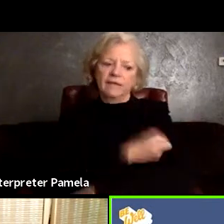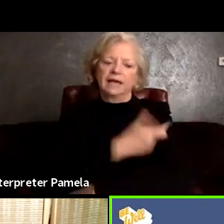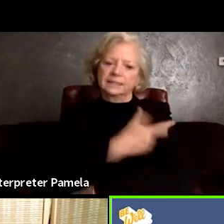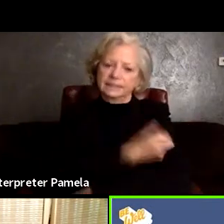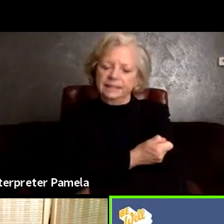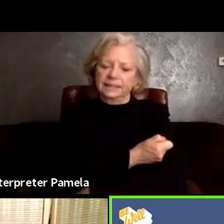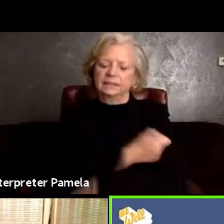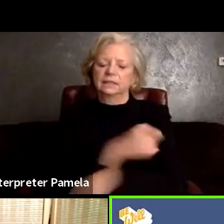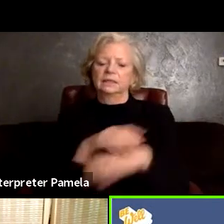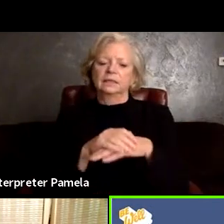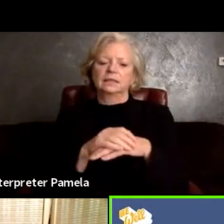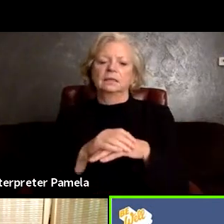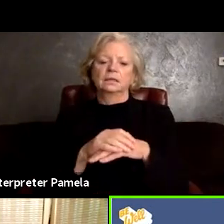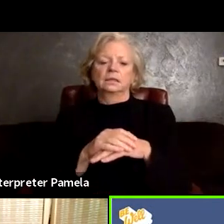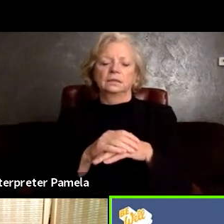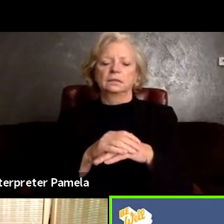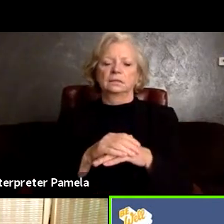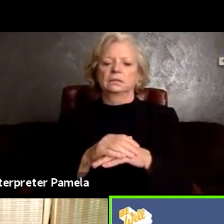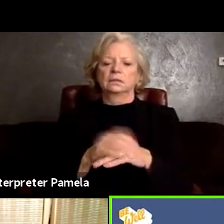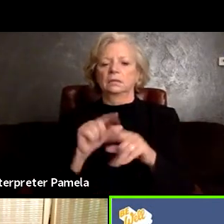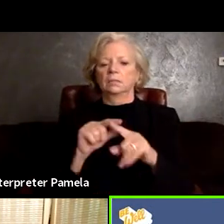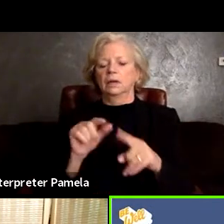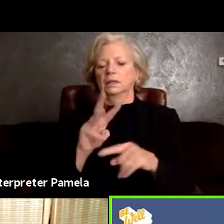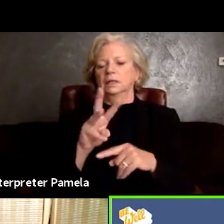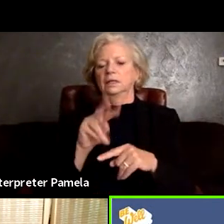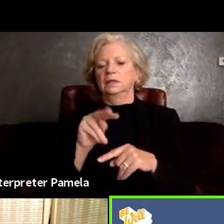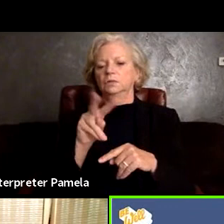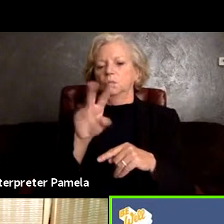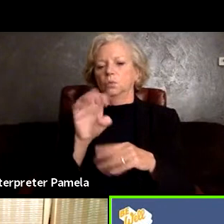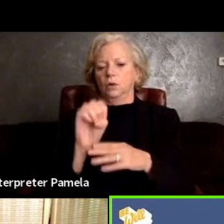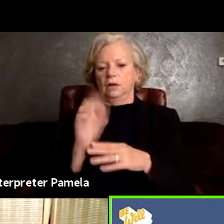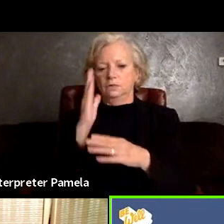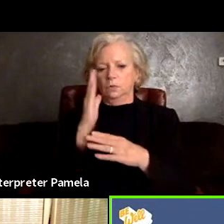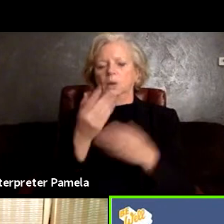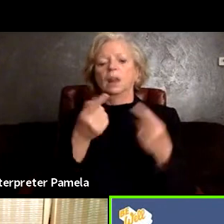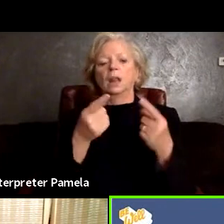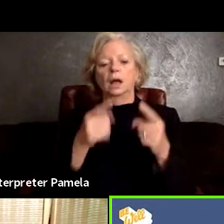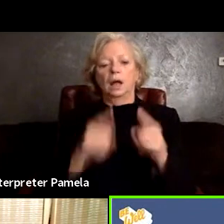these truly devastating waves, and until